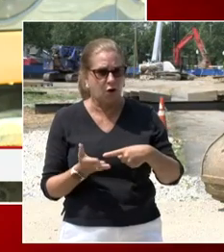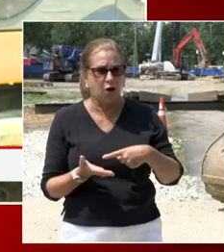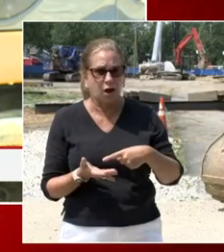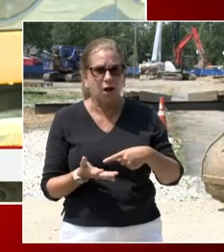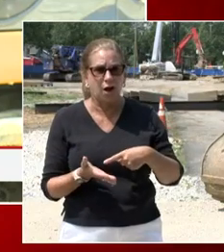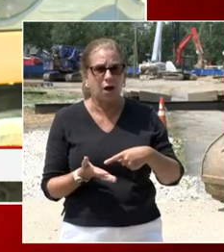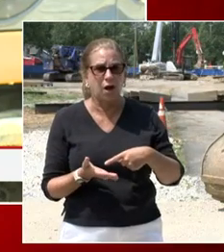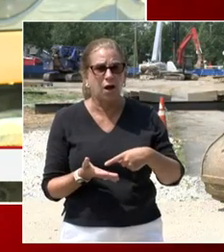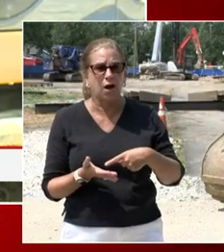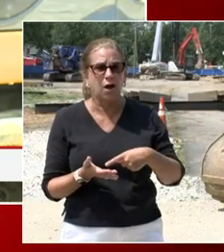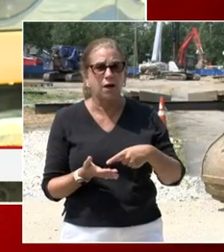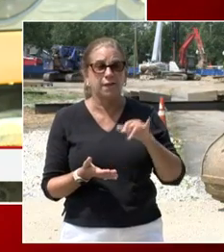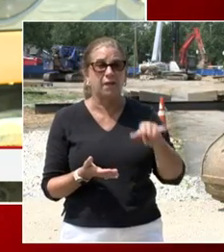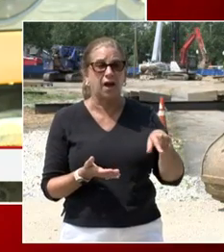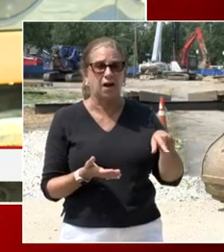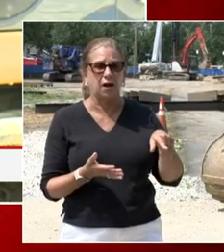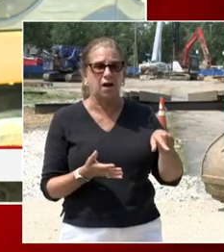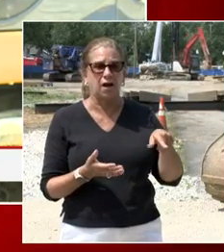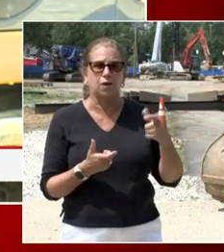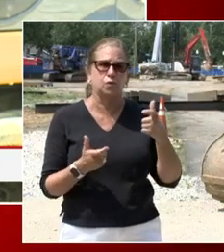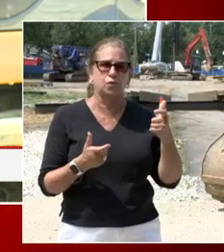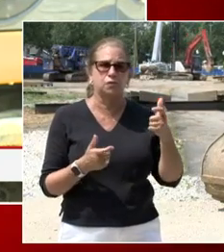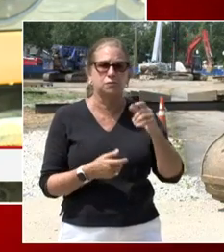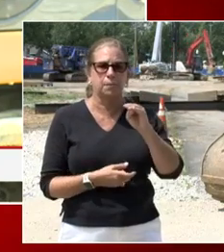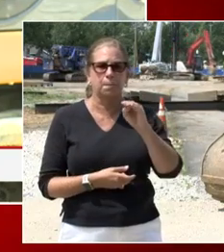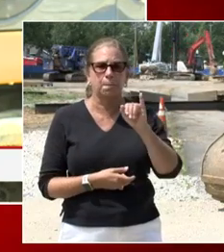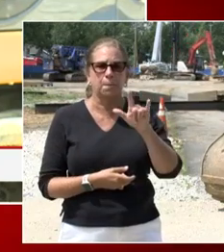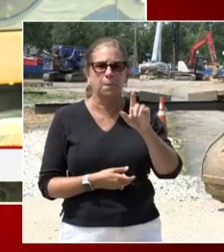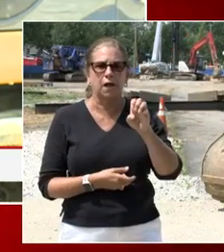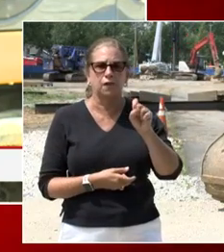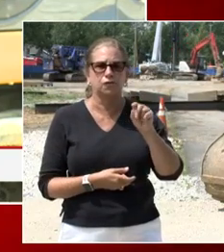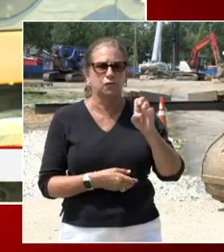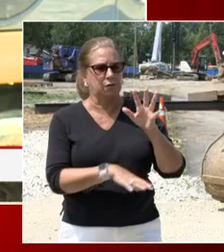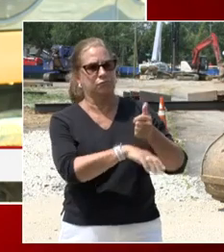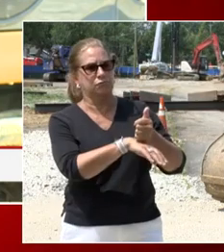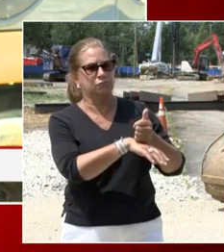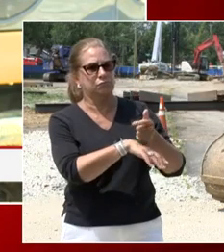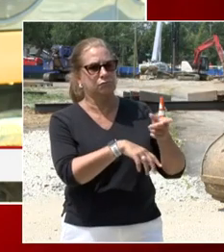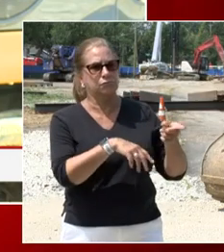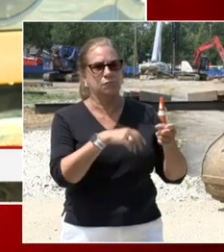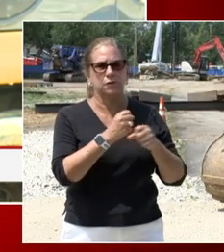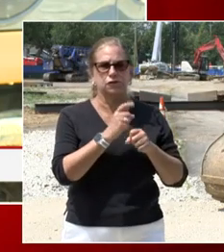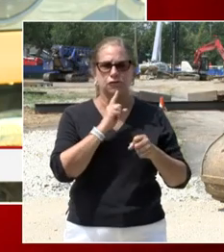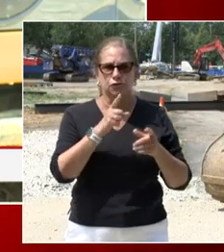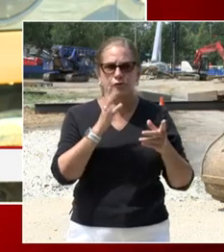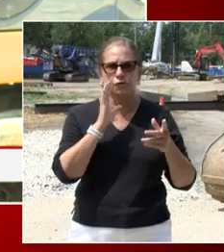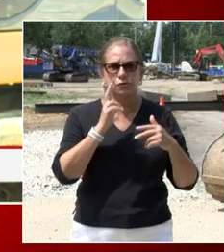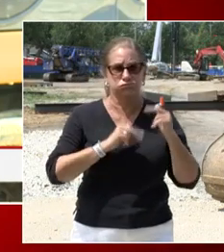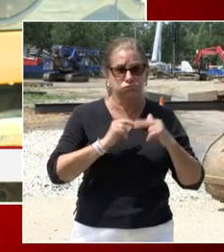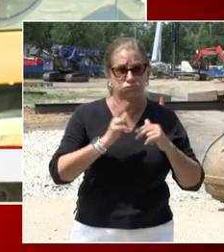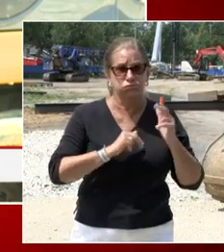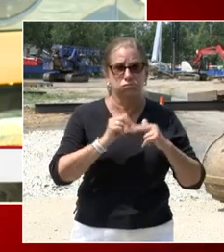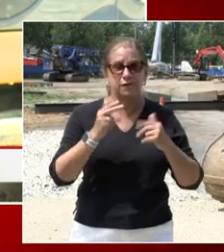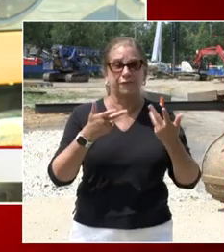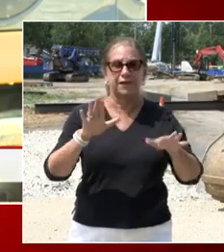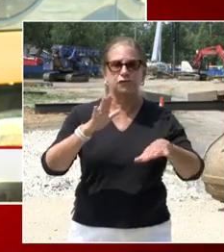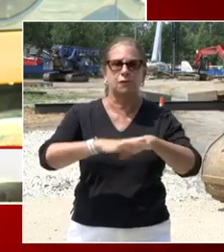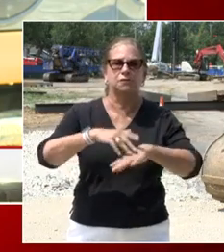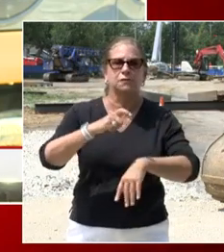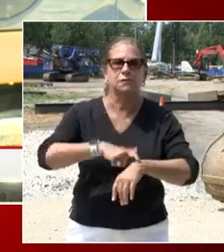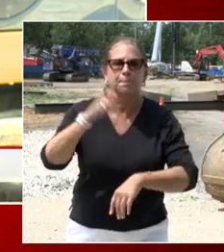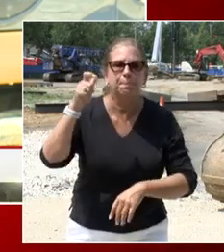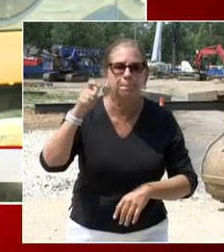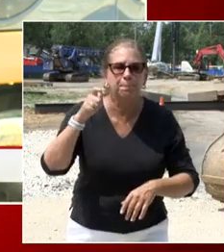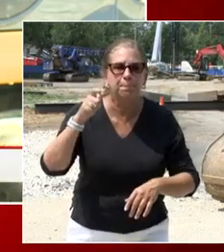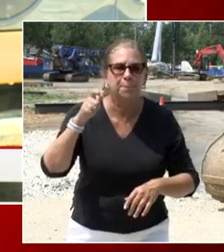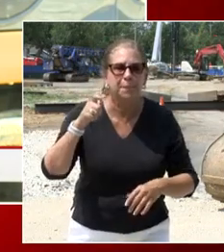we set out, we're tracking to open a new hospital here very shortly. So with that, let me introduce Councilmember